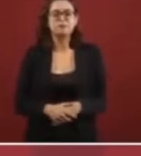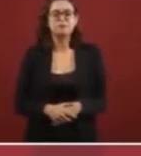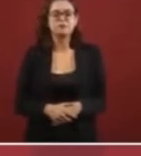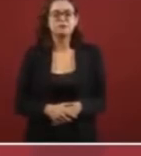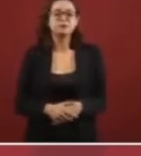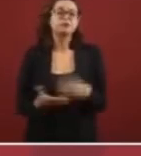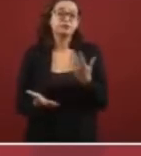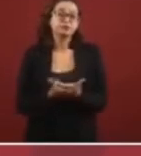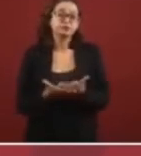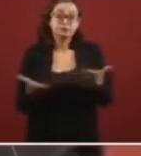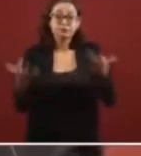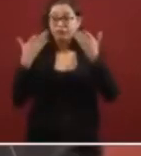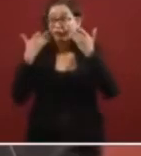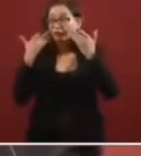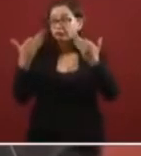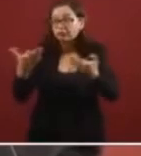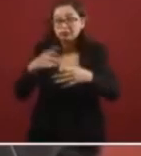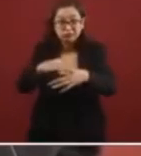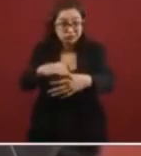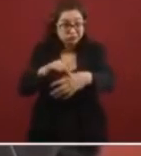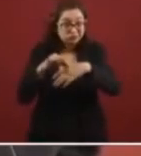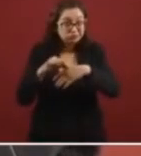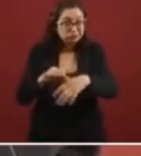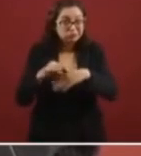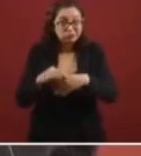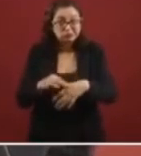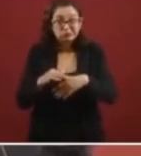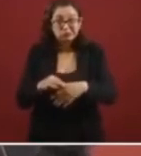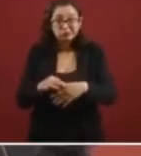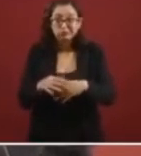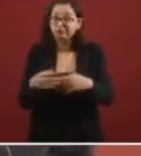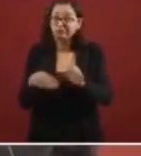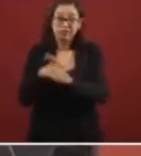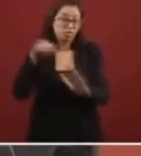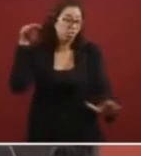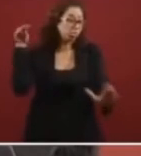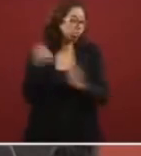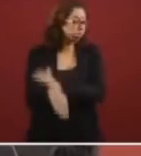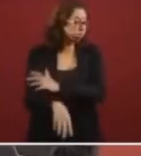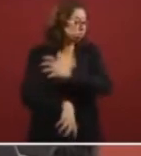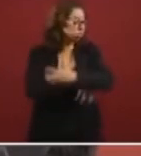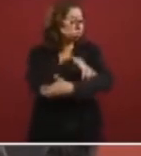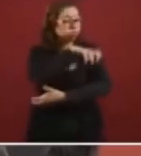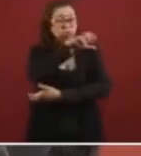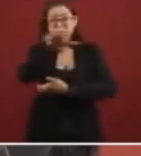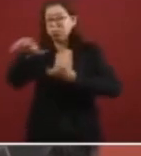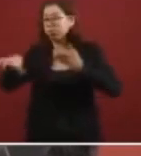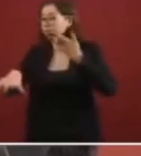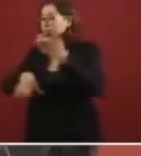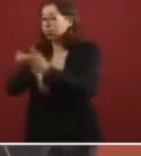Ante los hechos, so now, before the actions, that were disastrous